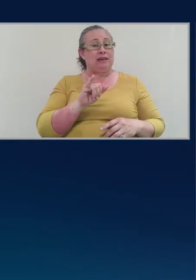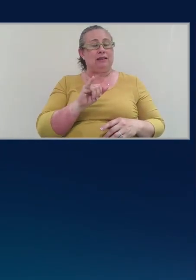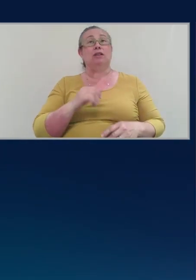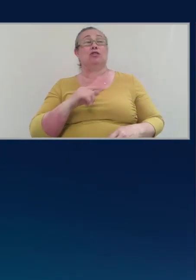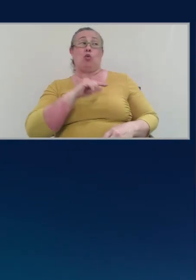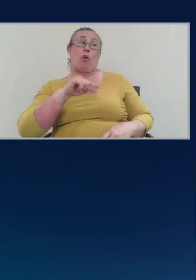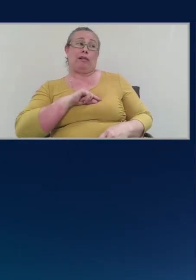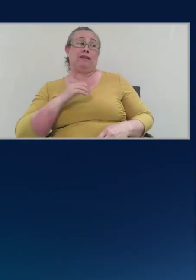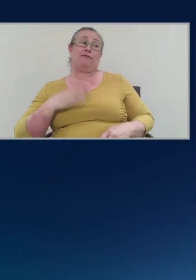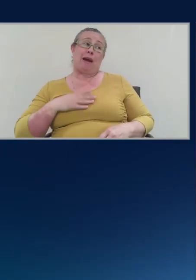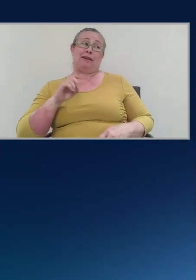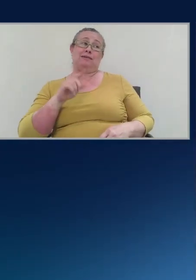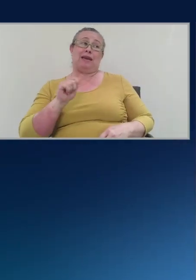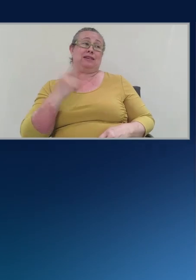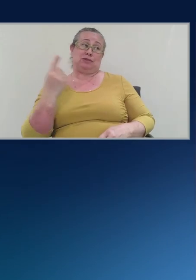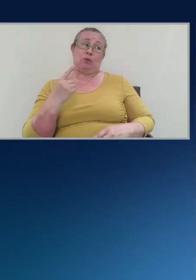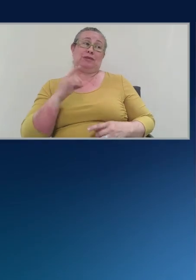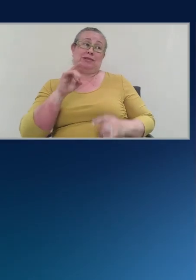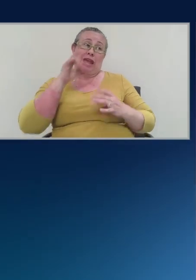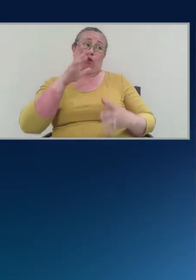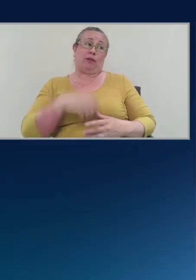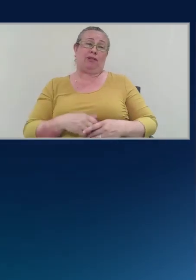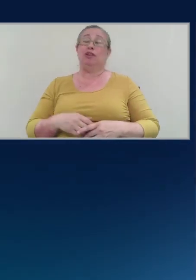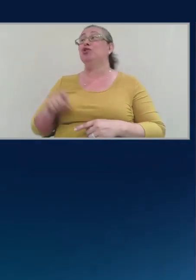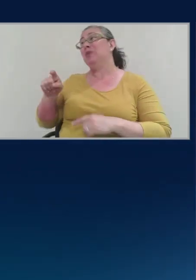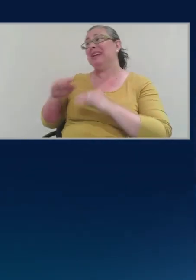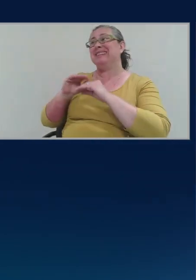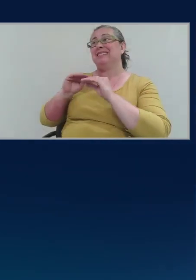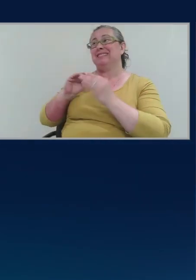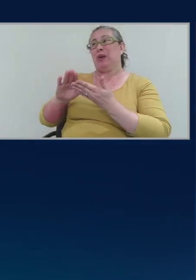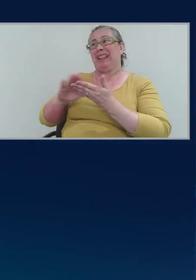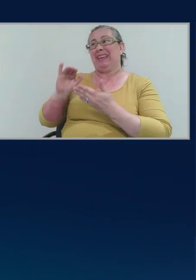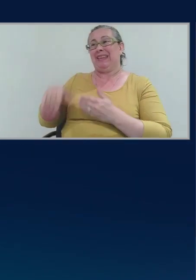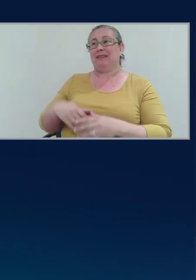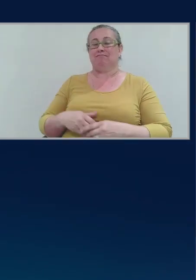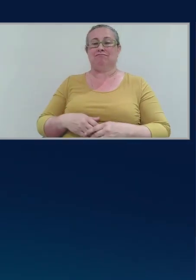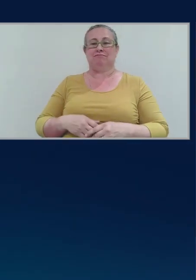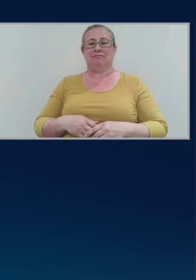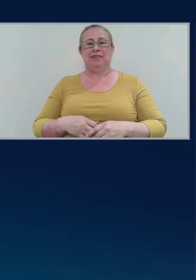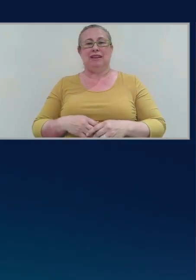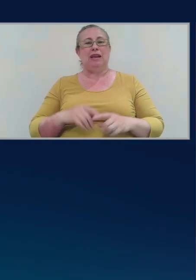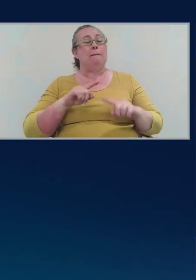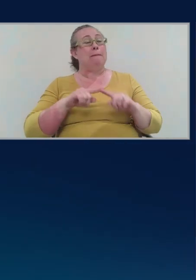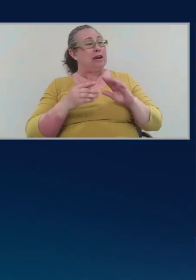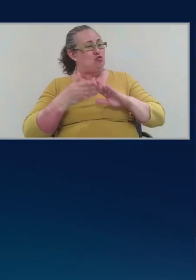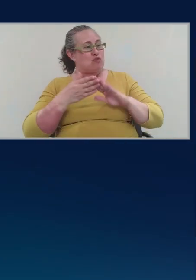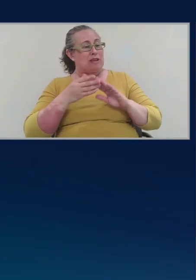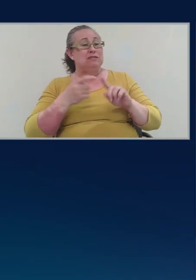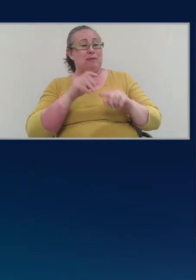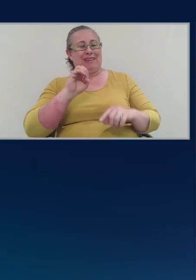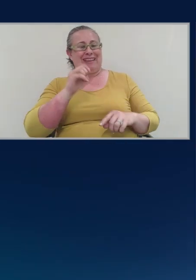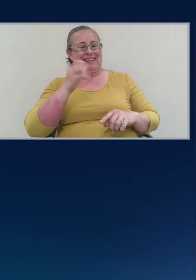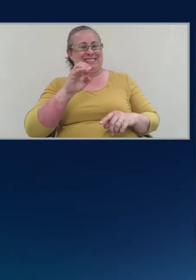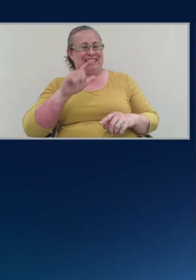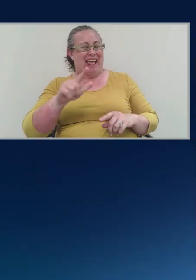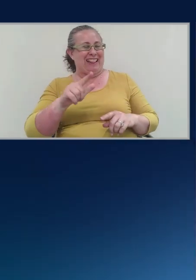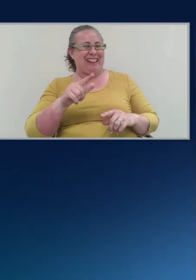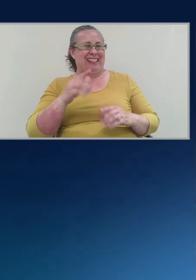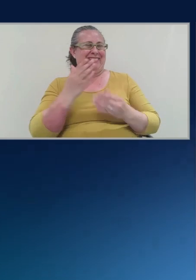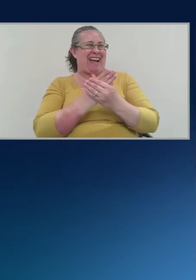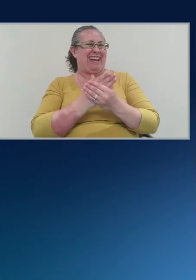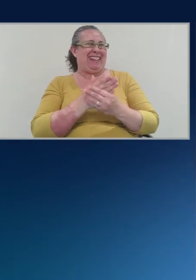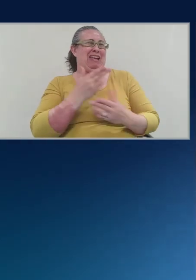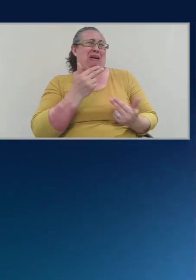always terrible. you need Glue then. Okay, the internet runs off Excel files, you know. I